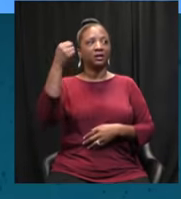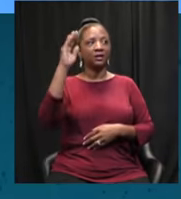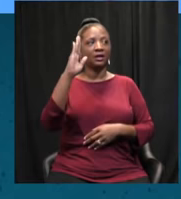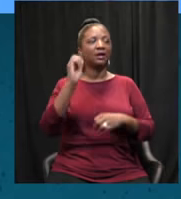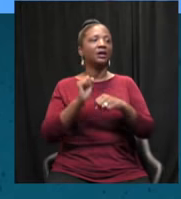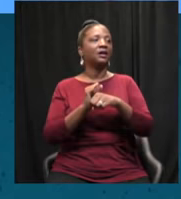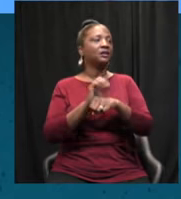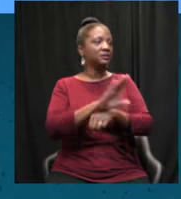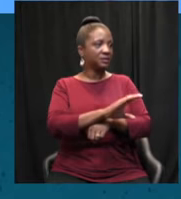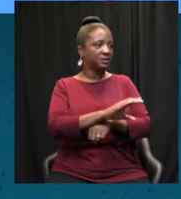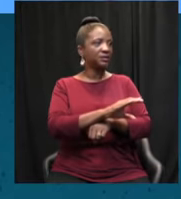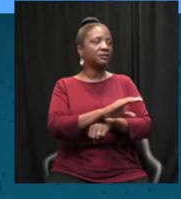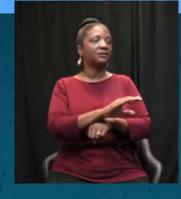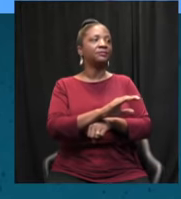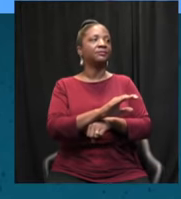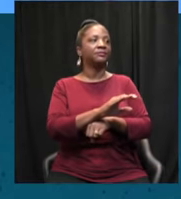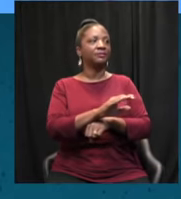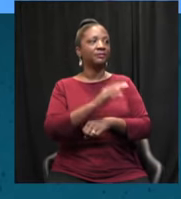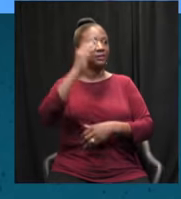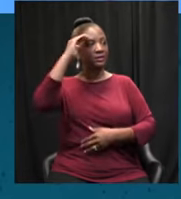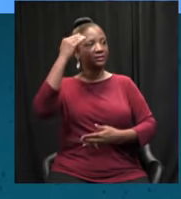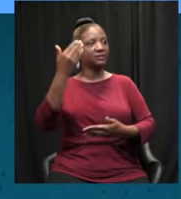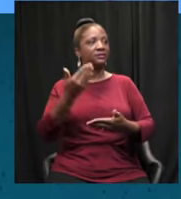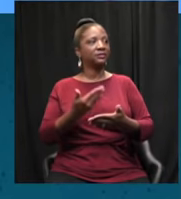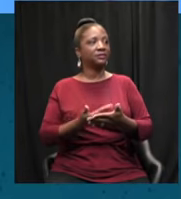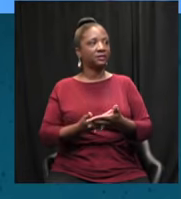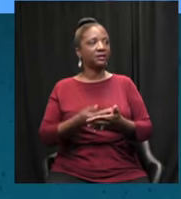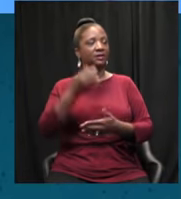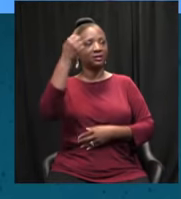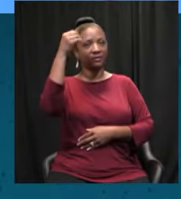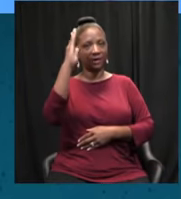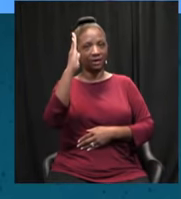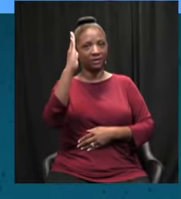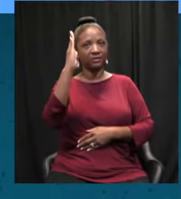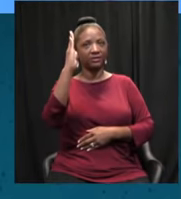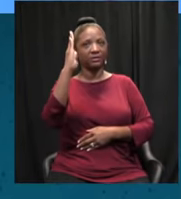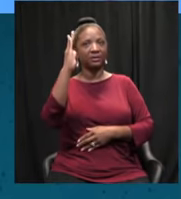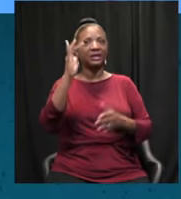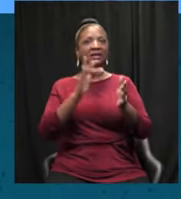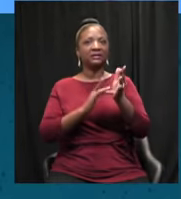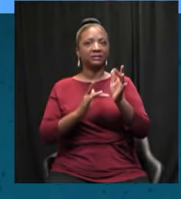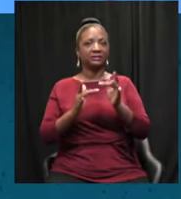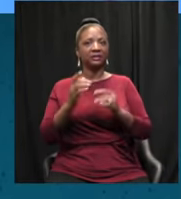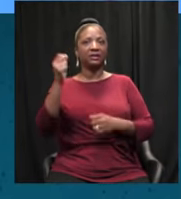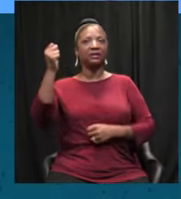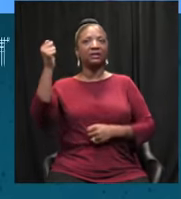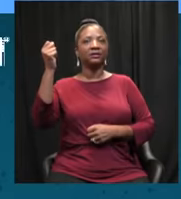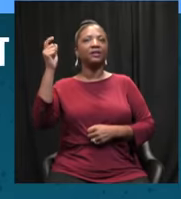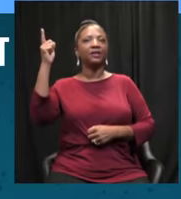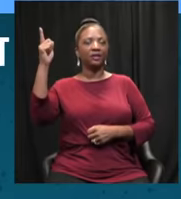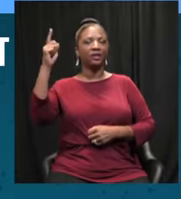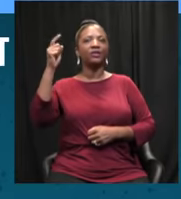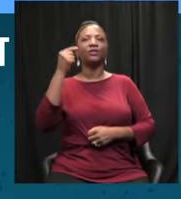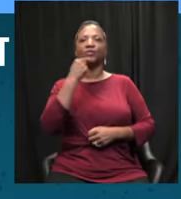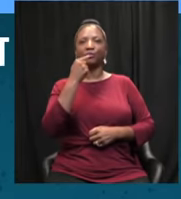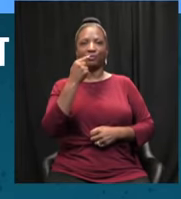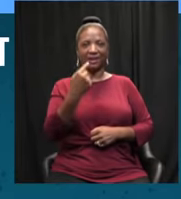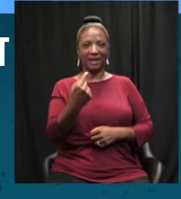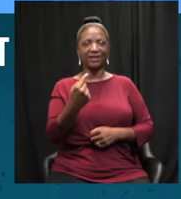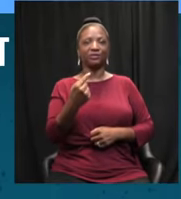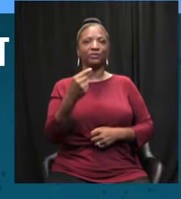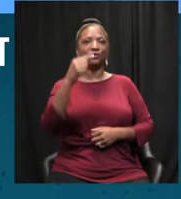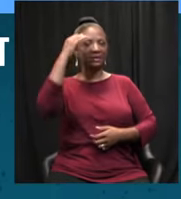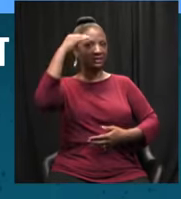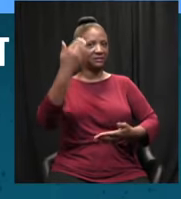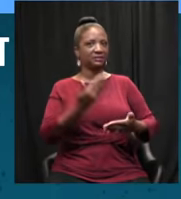God." I'm going to read all of it for context. "Blessed," Jesus replied, "blessed are you, Simon, son of Jonah, for this was not